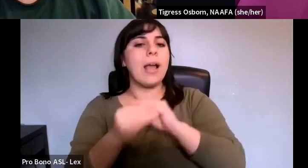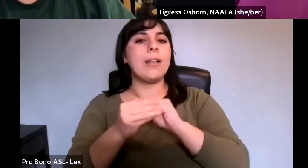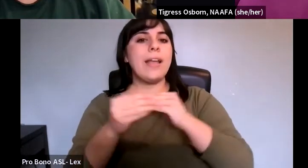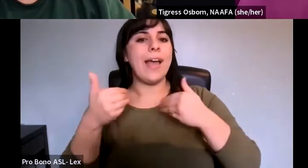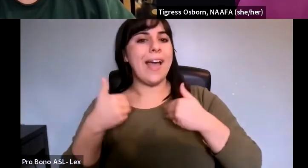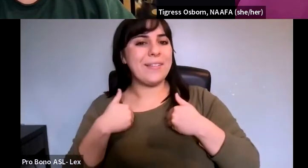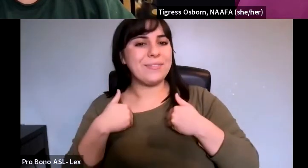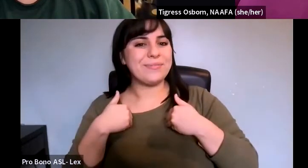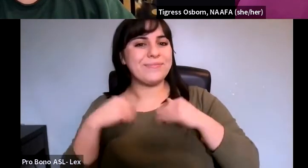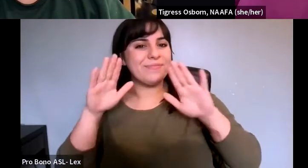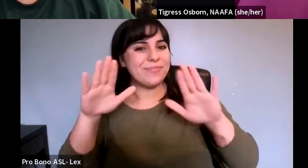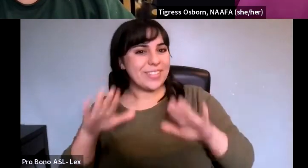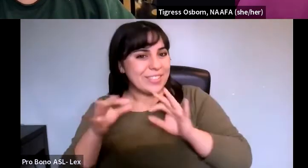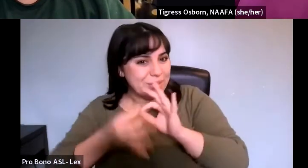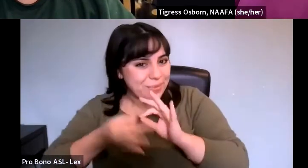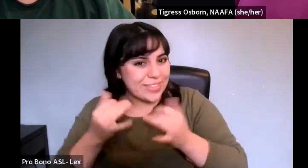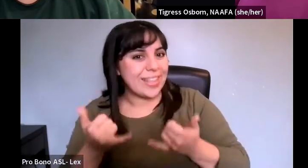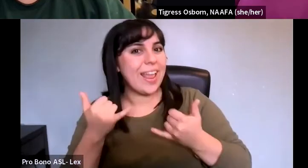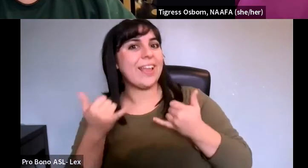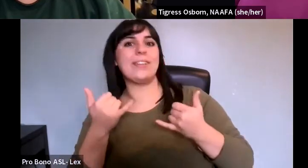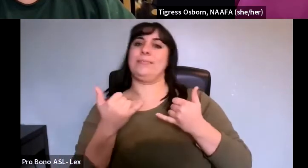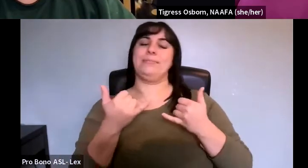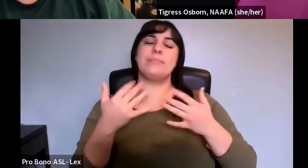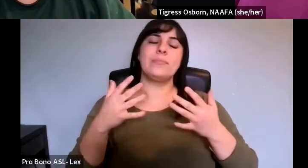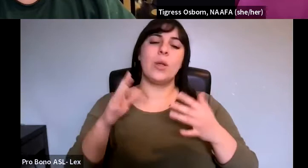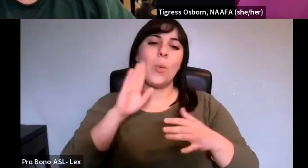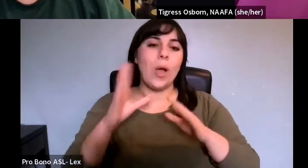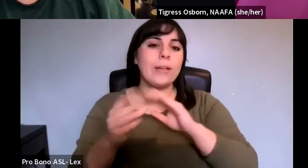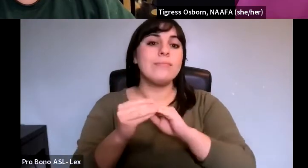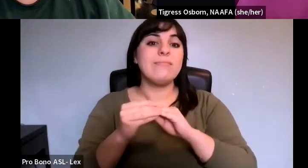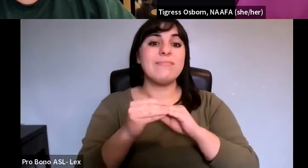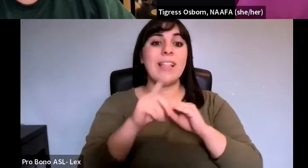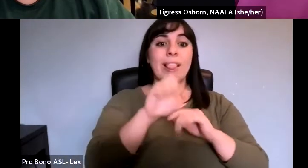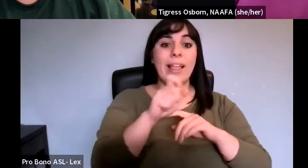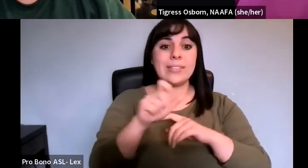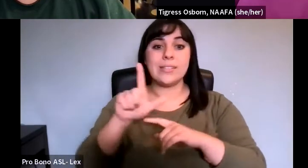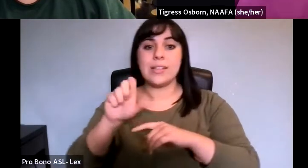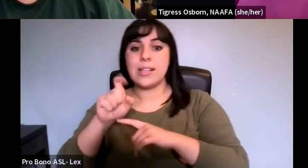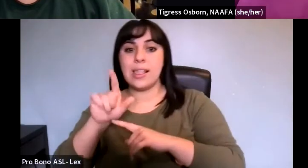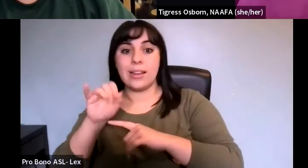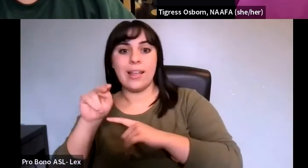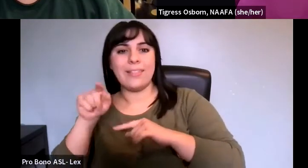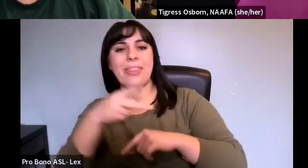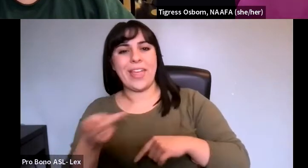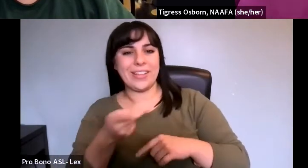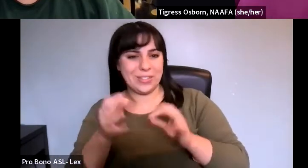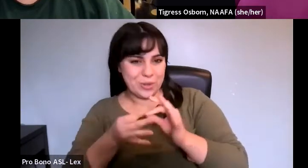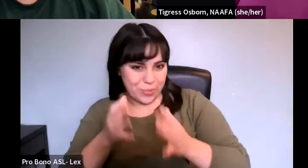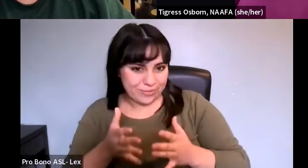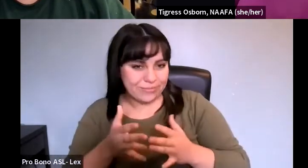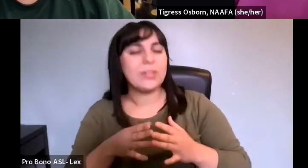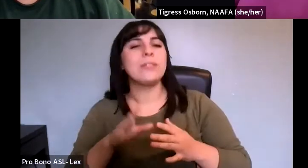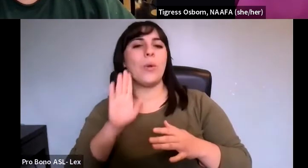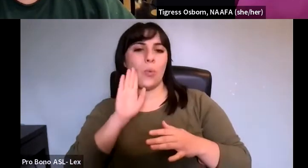Pro Bono ASL. Our interpreters today are Lex and Selena, and they're going to be with us throughout